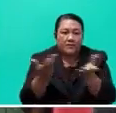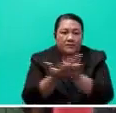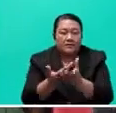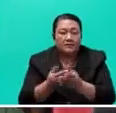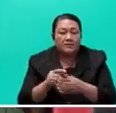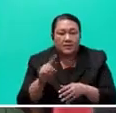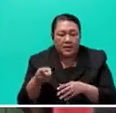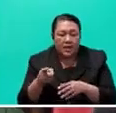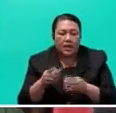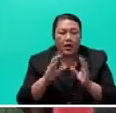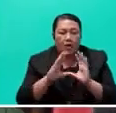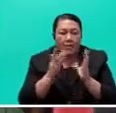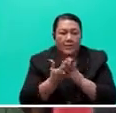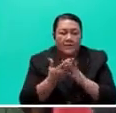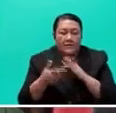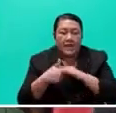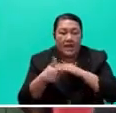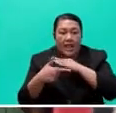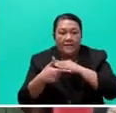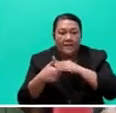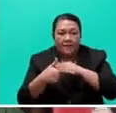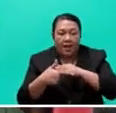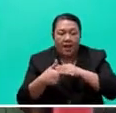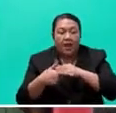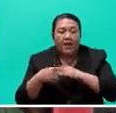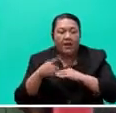in Witilevu and Ponulevu.